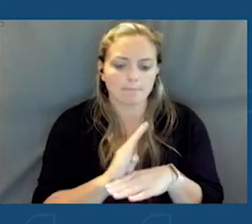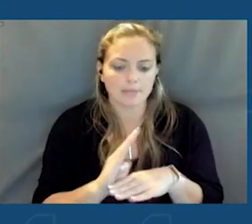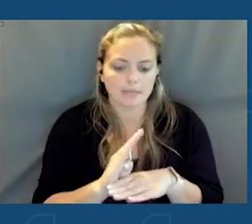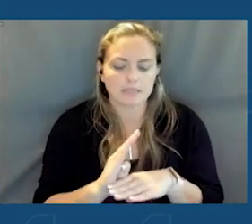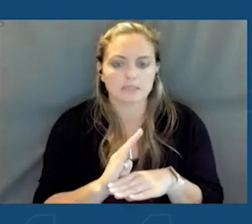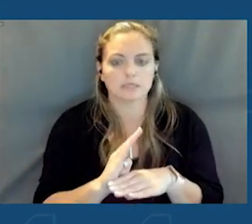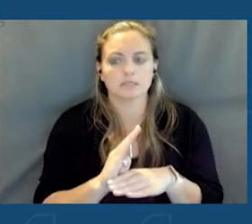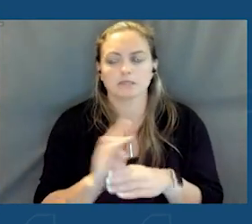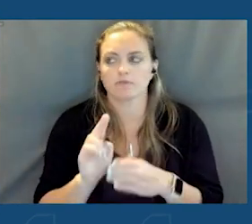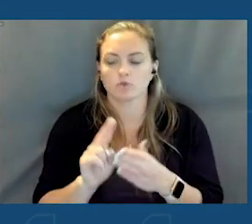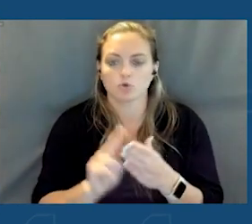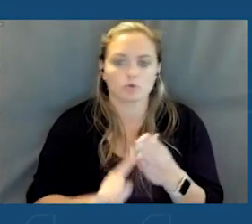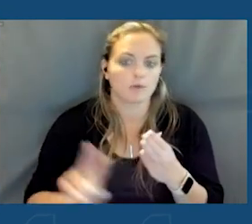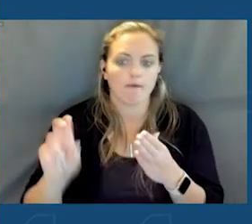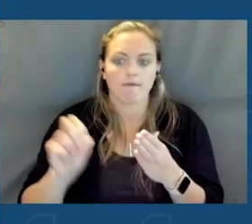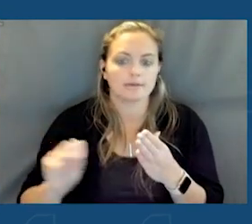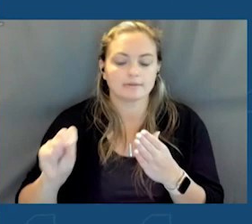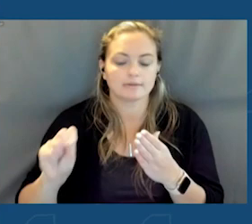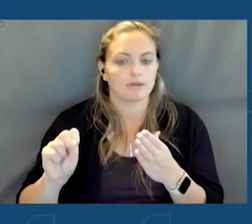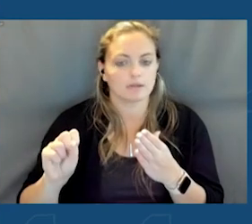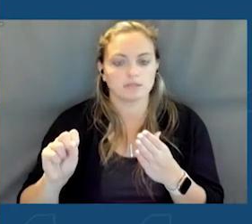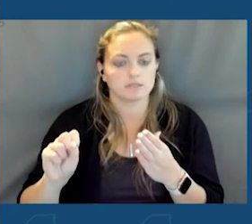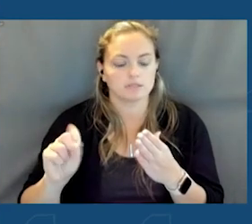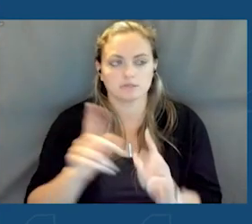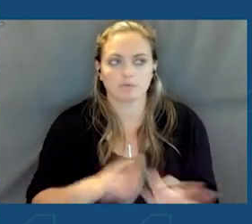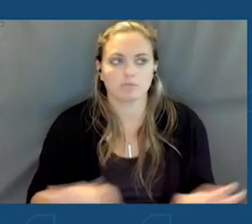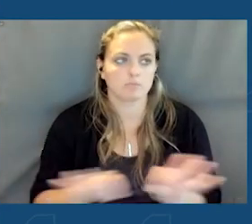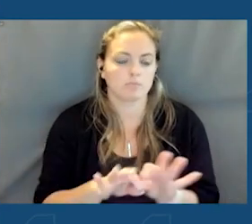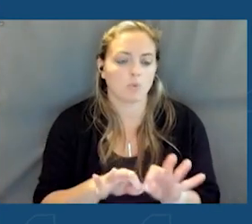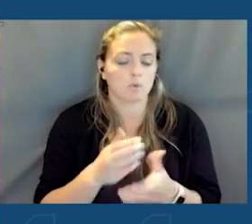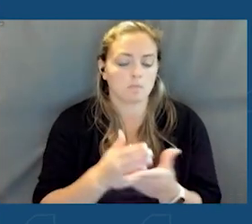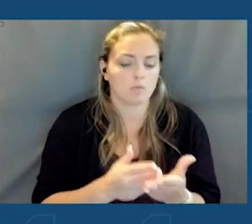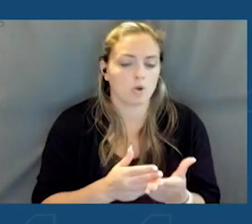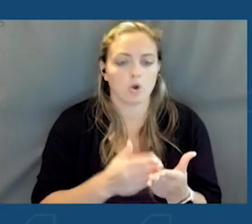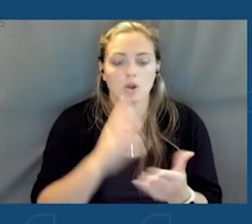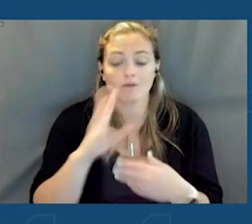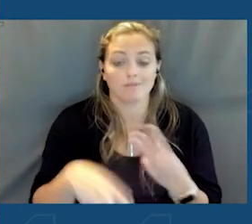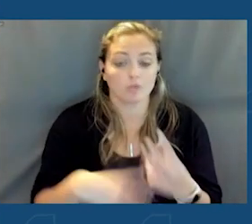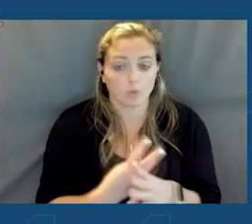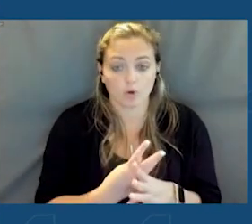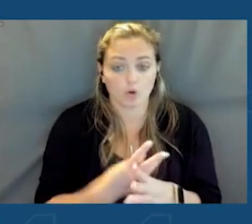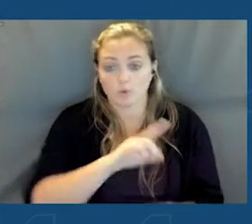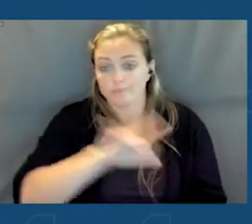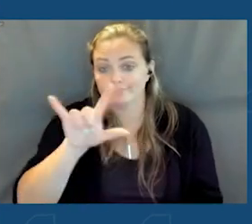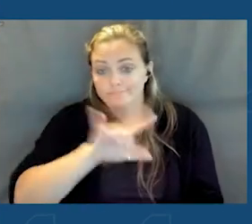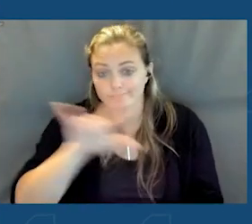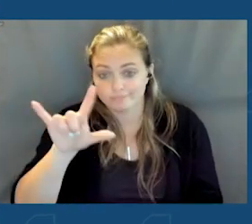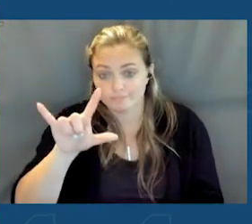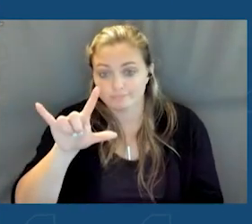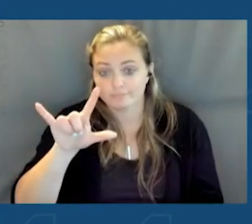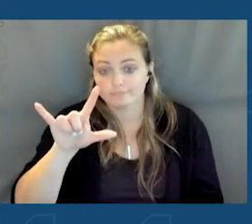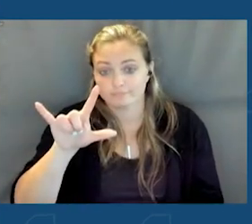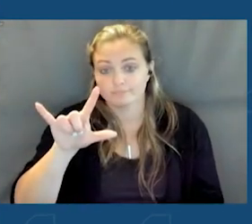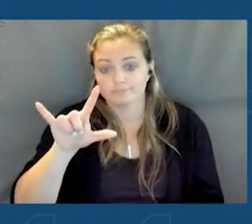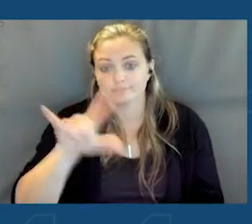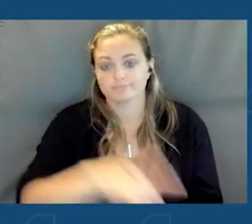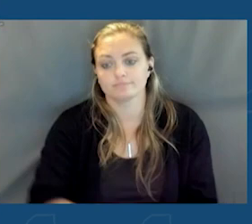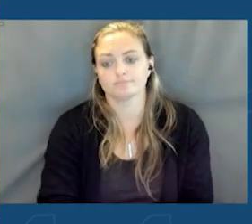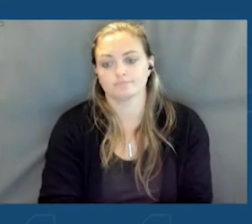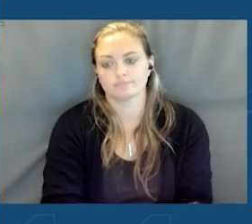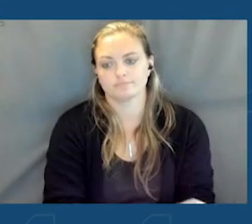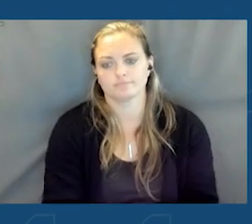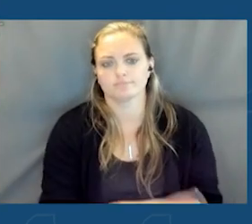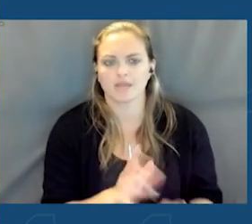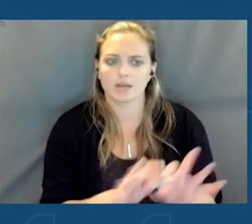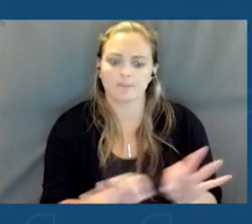States and an essential component of the world's air transportation system and also a key economic